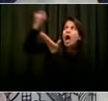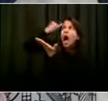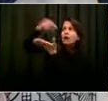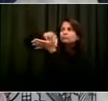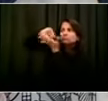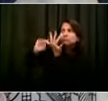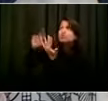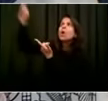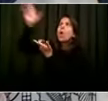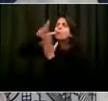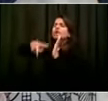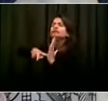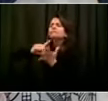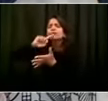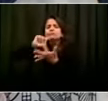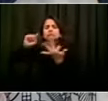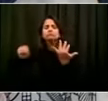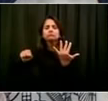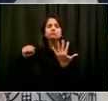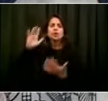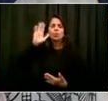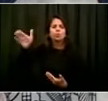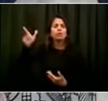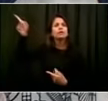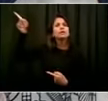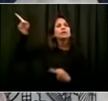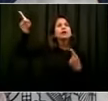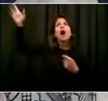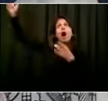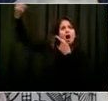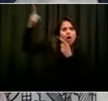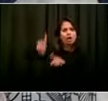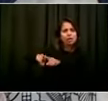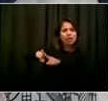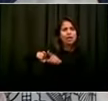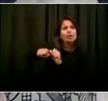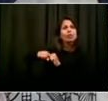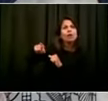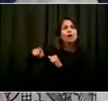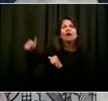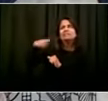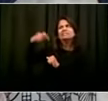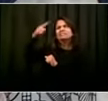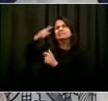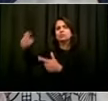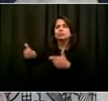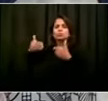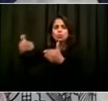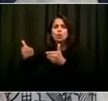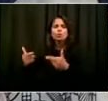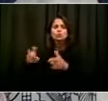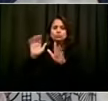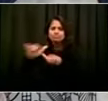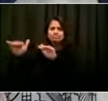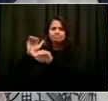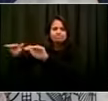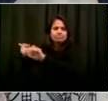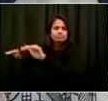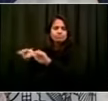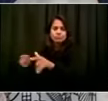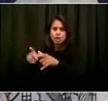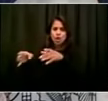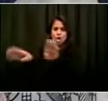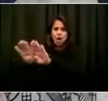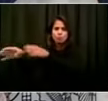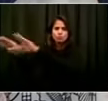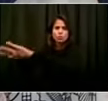in the 9 zip codes. We specifically proposed doing it by zip code, starting Wednesday morning, closing the